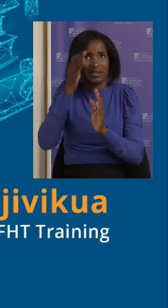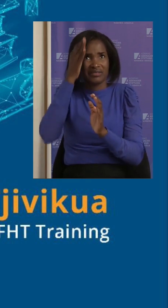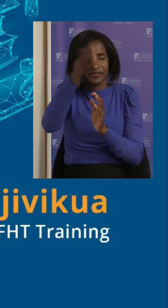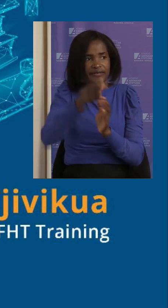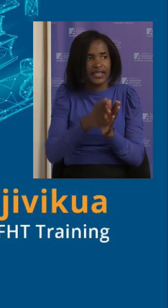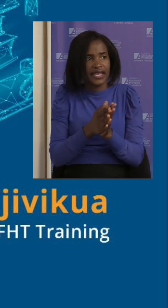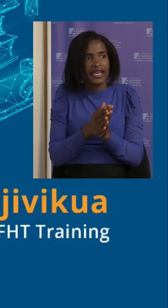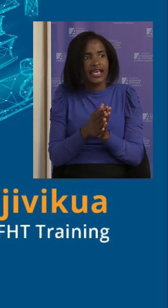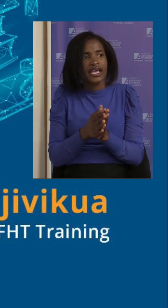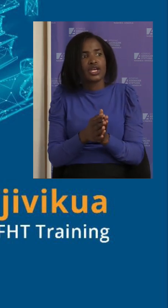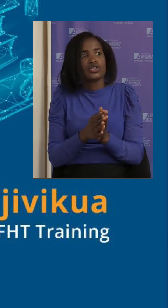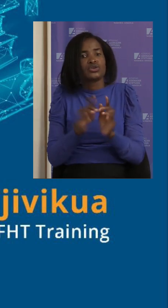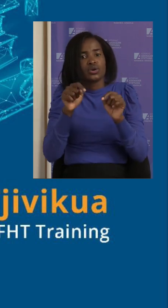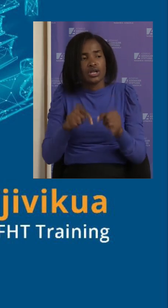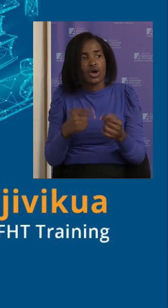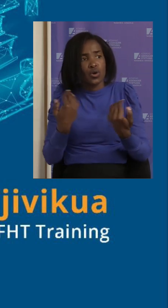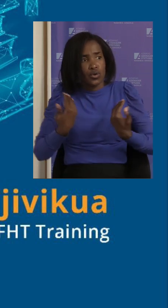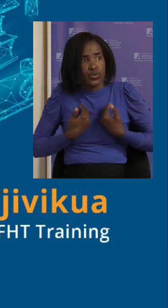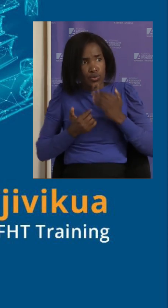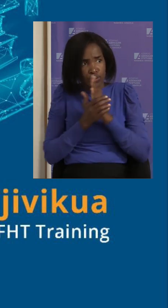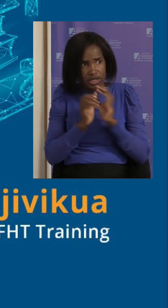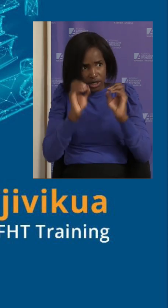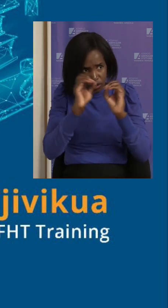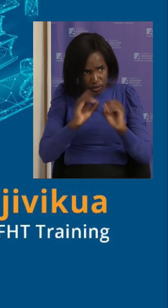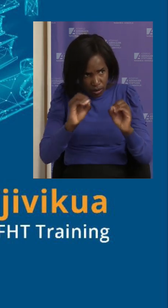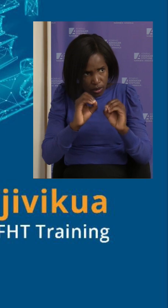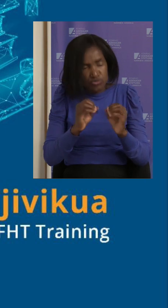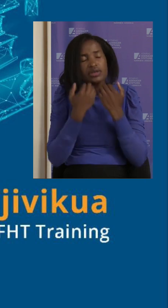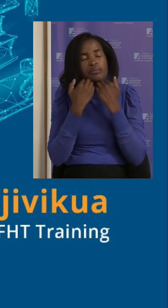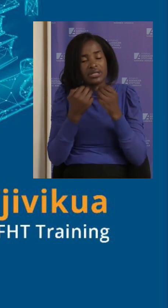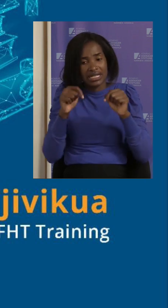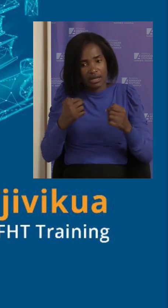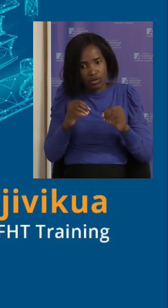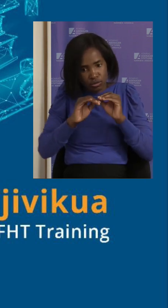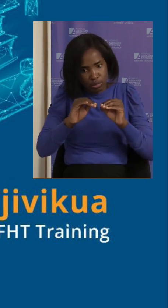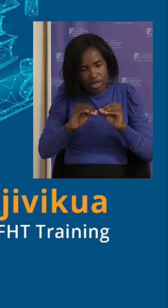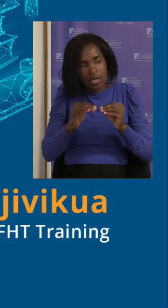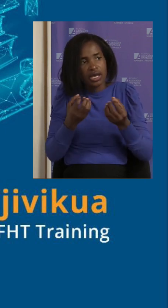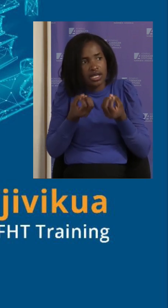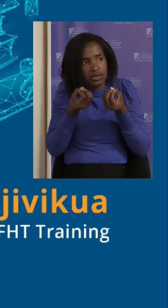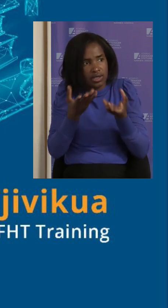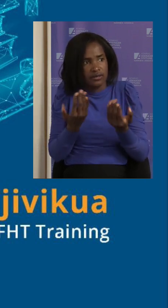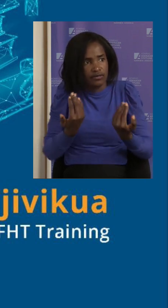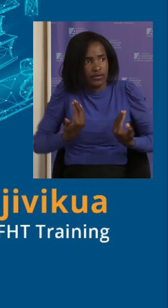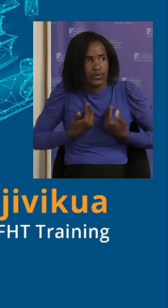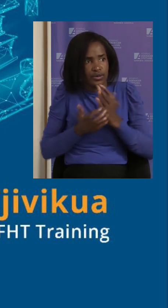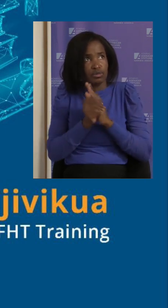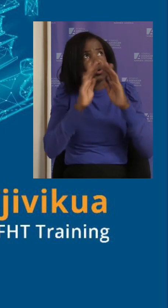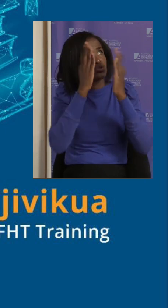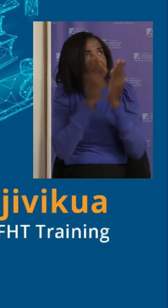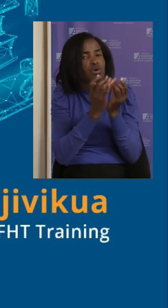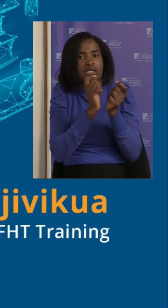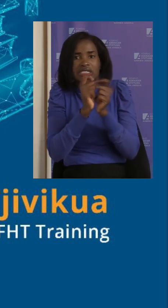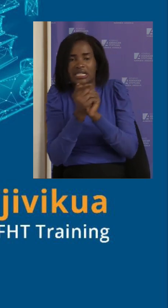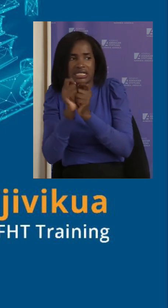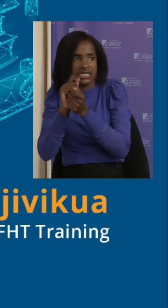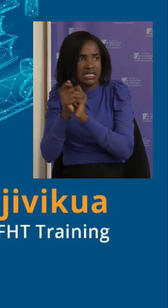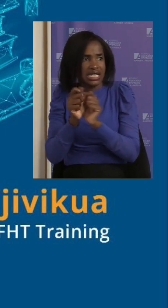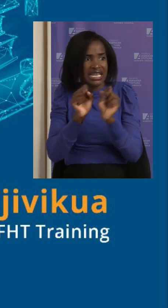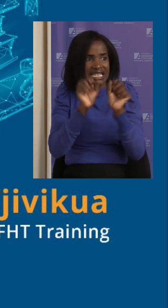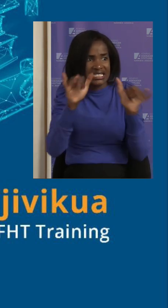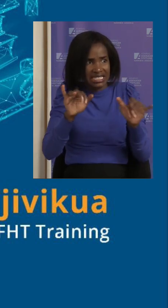that the reskilling of youth is inescapable and extremely necessary since the world economy keeps changing in dynamic ways. The education system